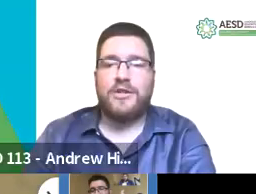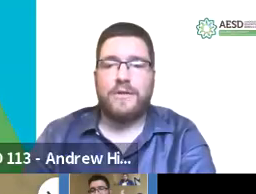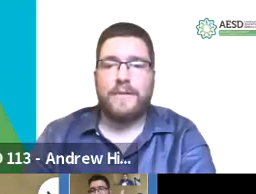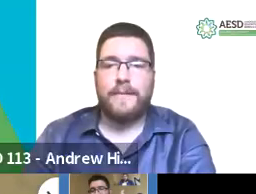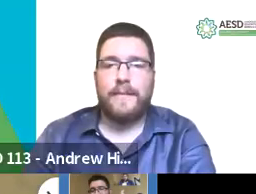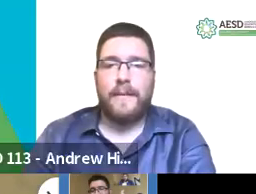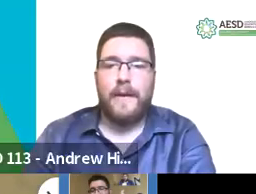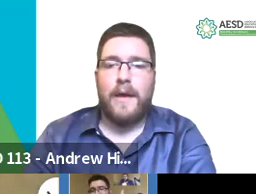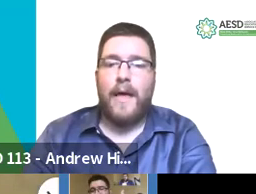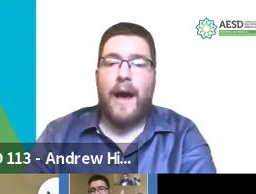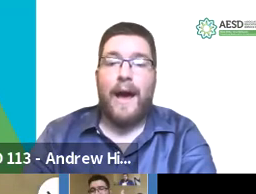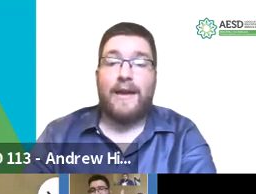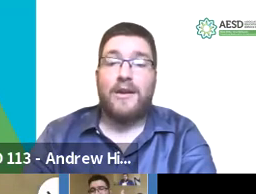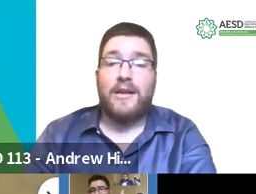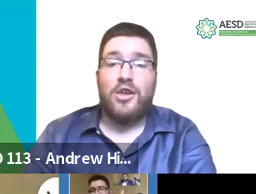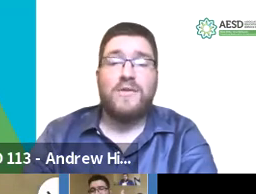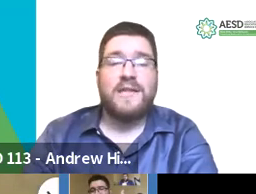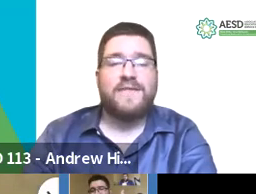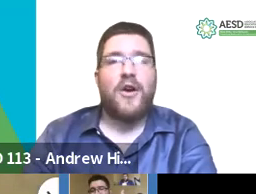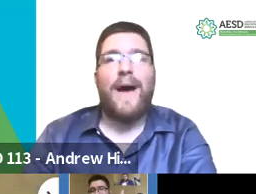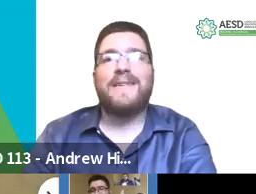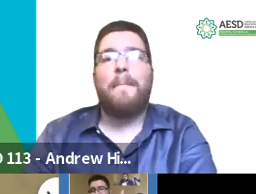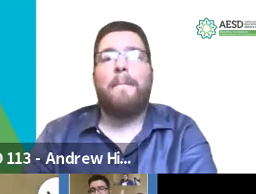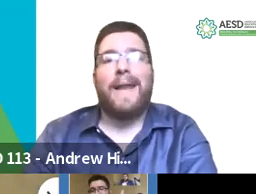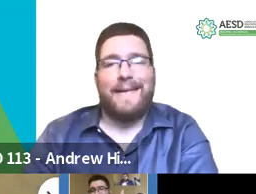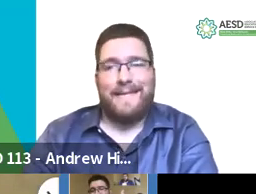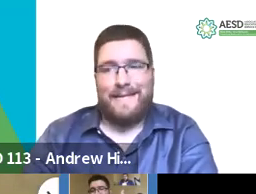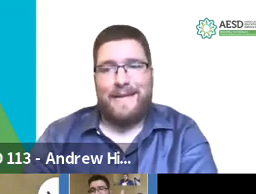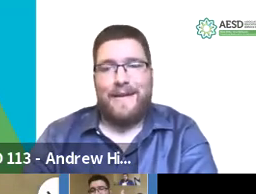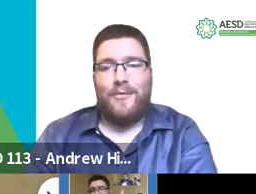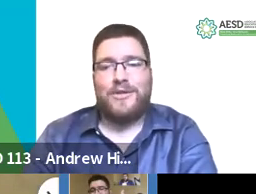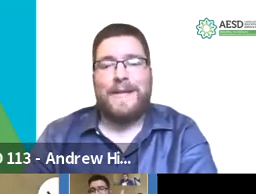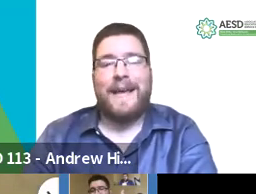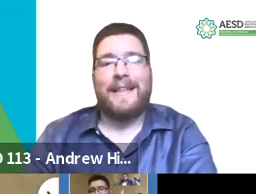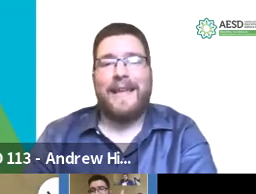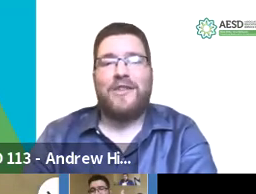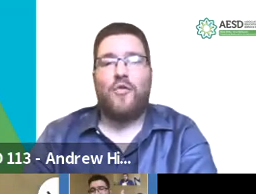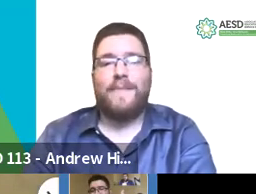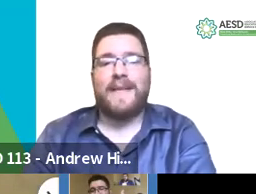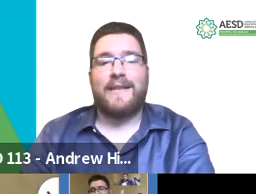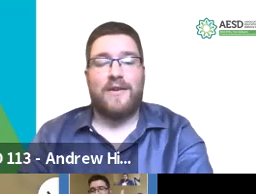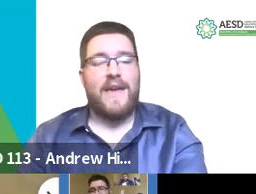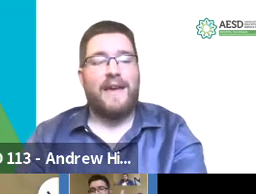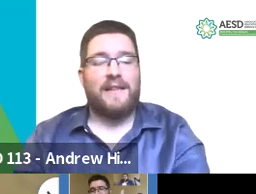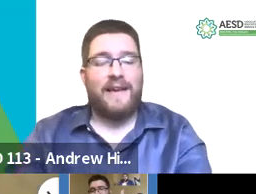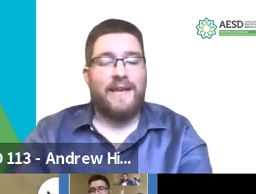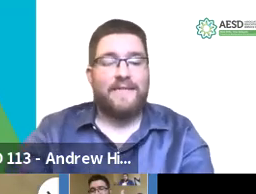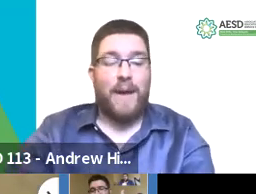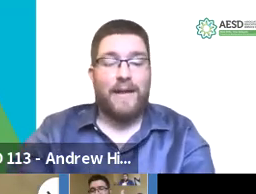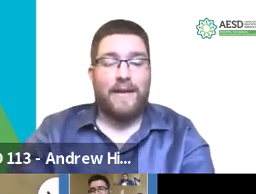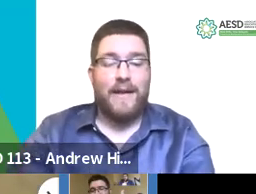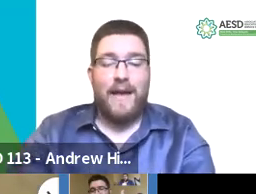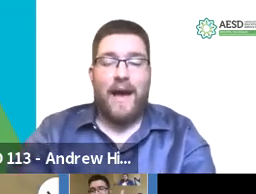these features. I could use this photo as a button, which means I could link to a website. So if they click